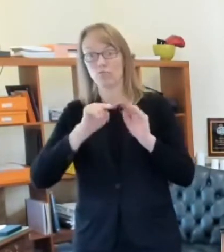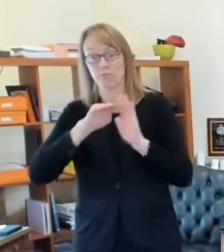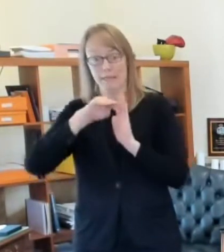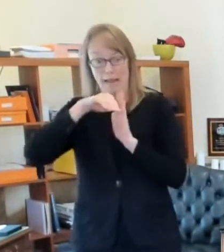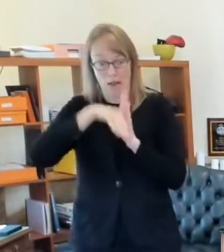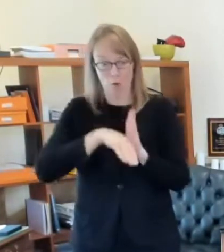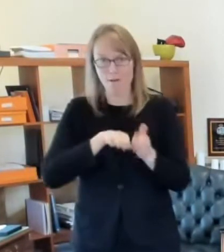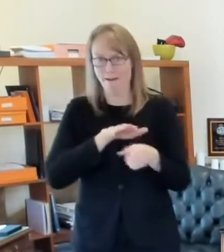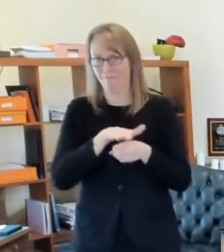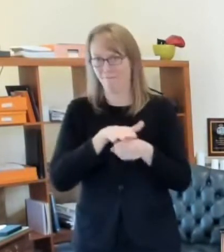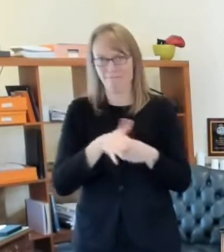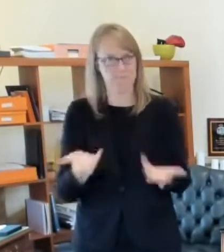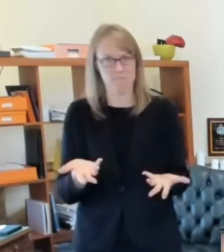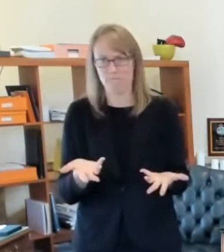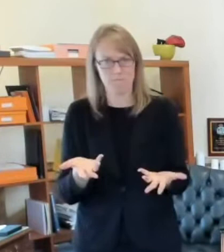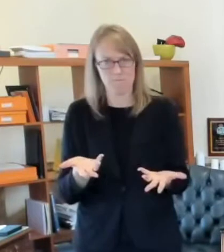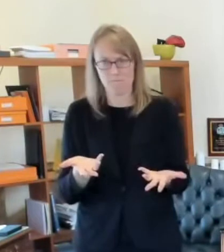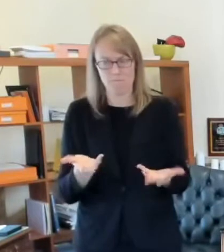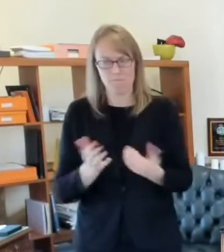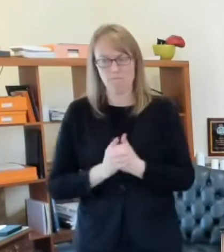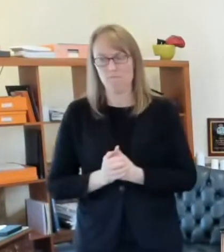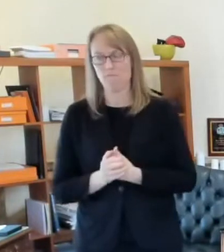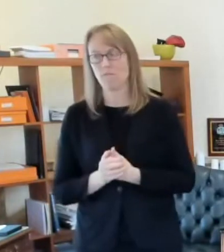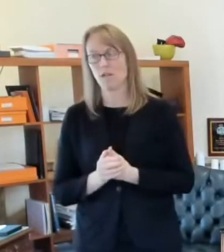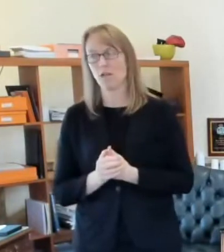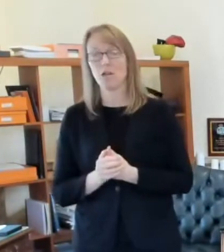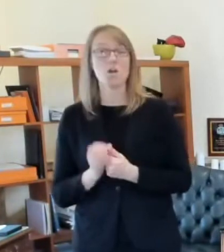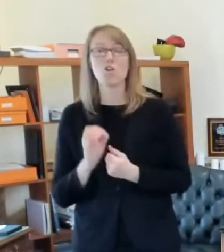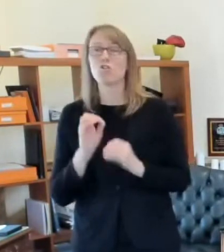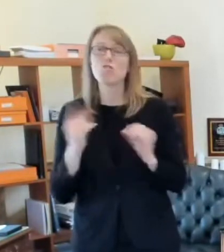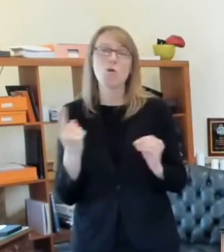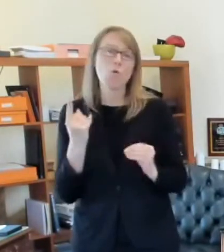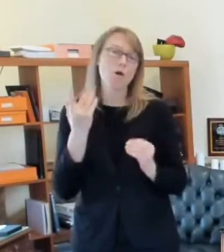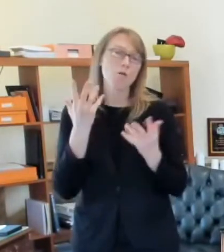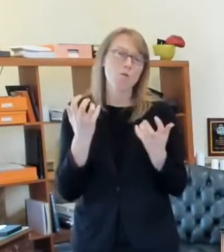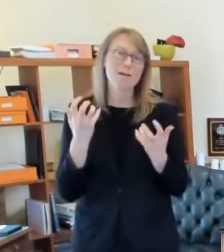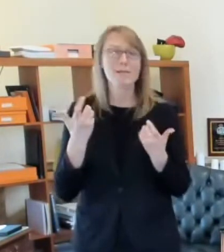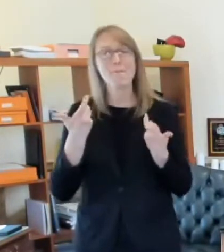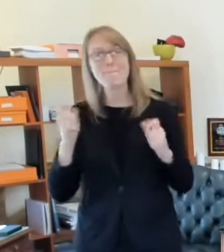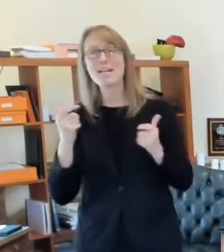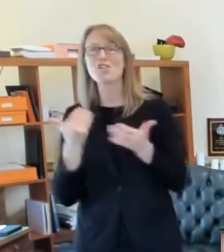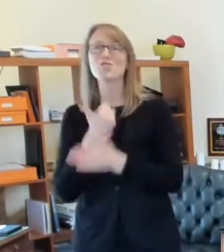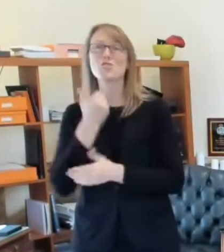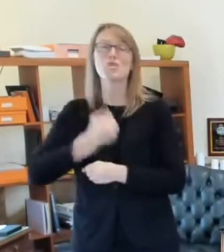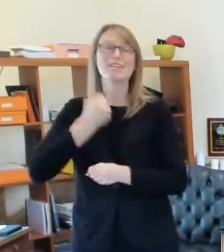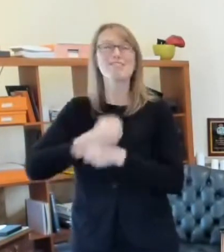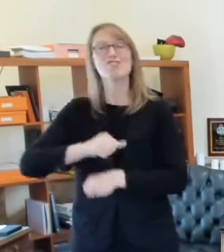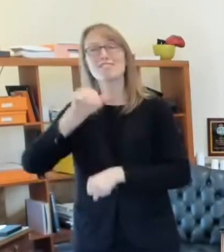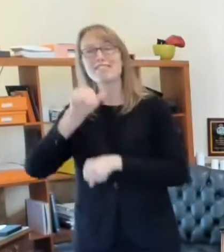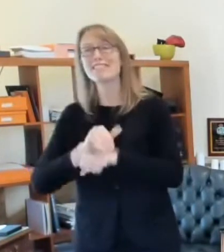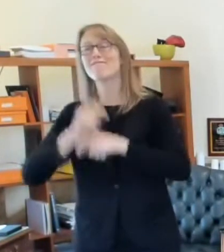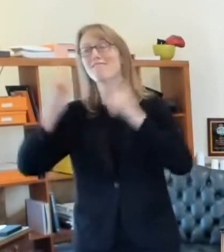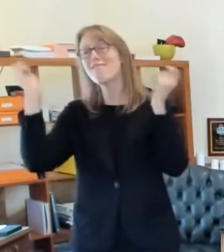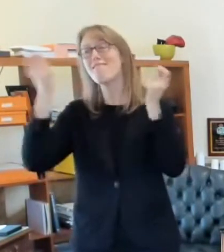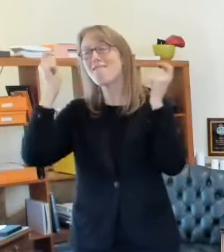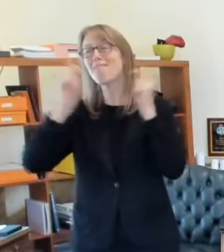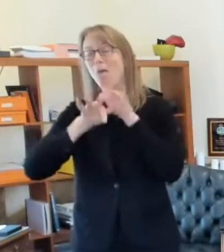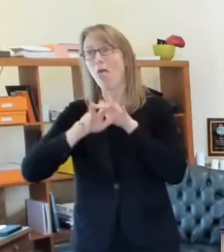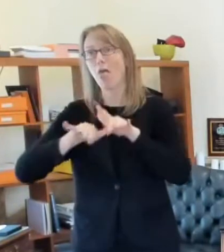of course nobody wants to have is a big New Year's Eve super spreader event. So no, I do not see that